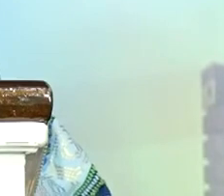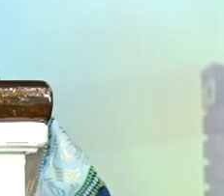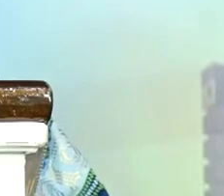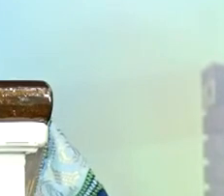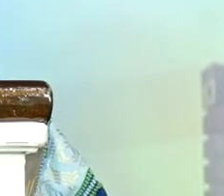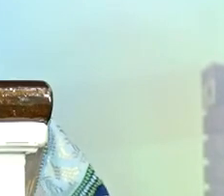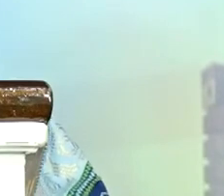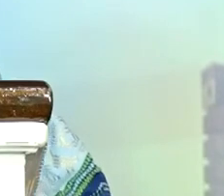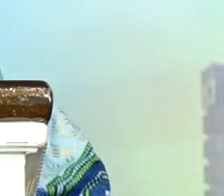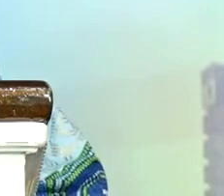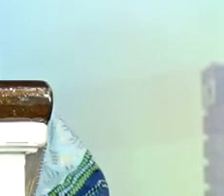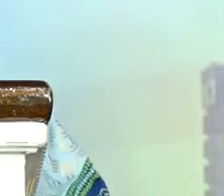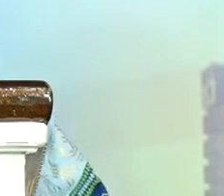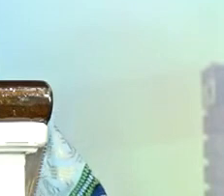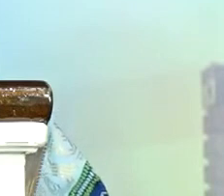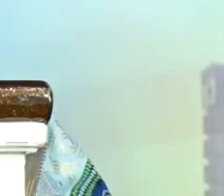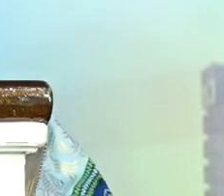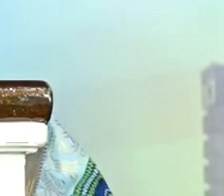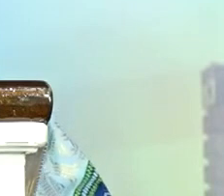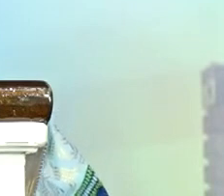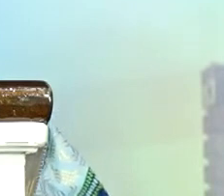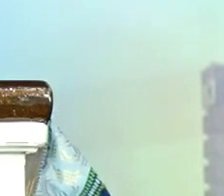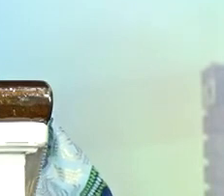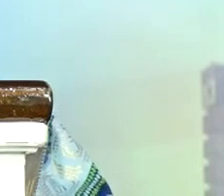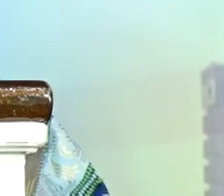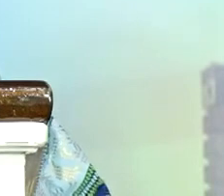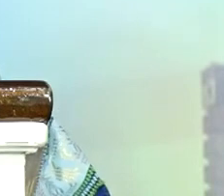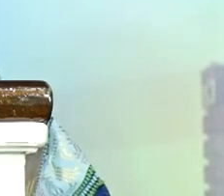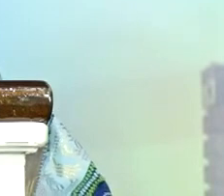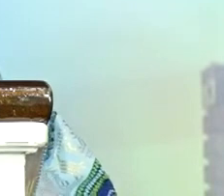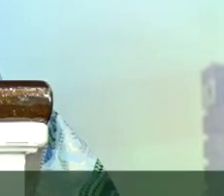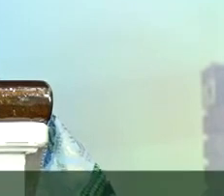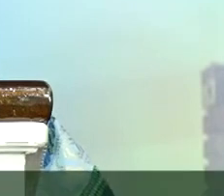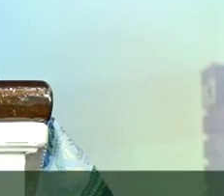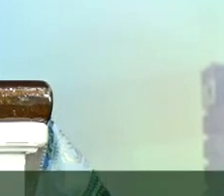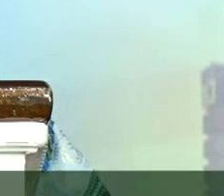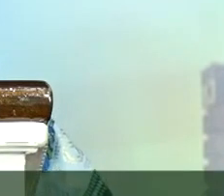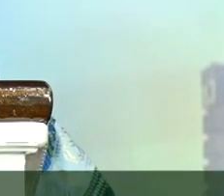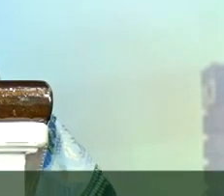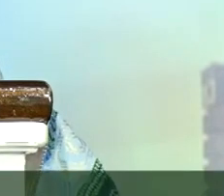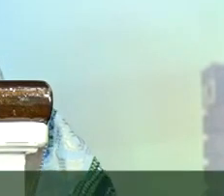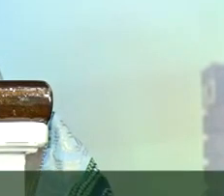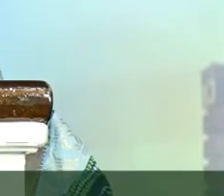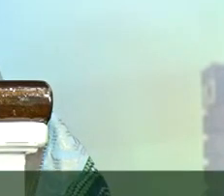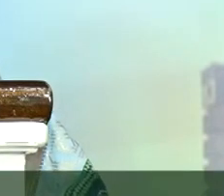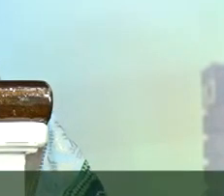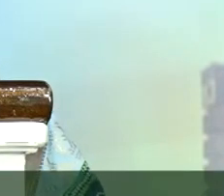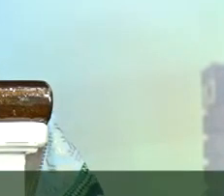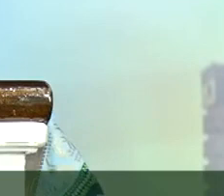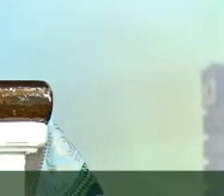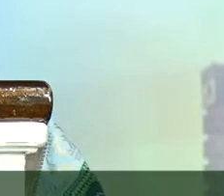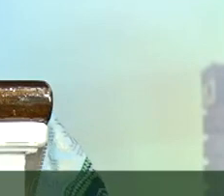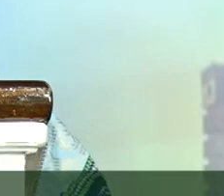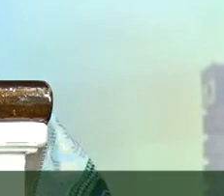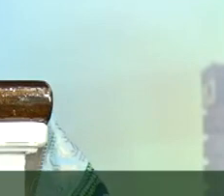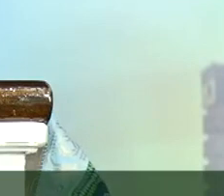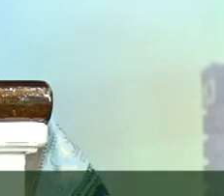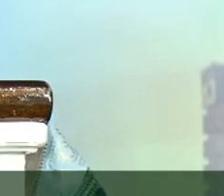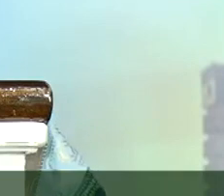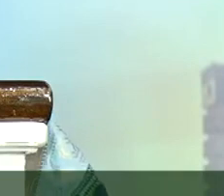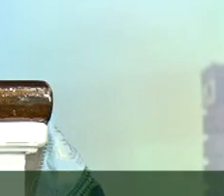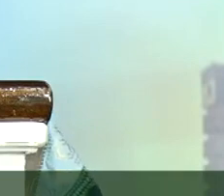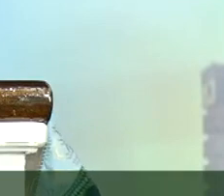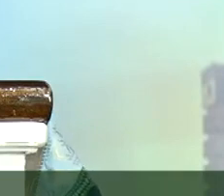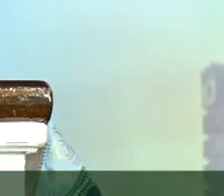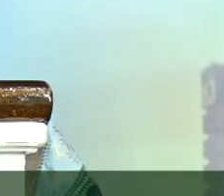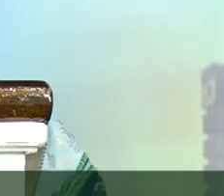inhalants, they are steroids. So when you hear of somebody taking heroin, cocaine, somebody taking marijuana, somebody taking alcohol and other